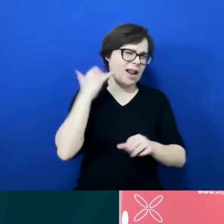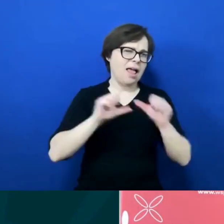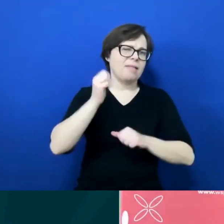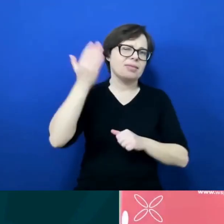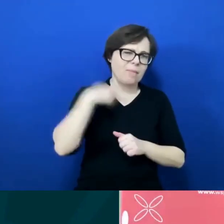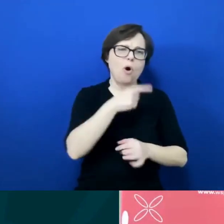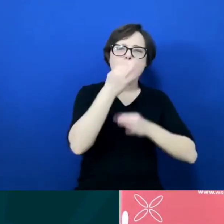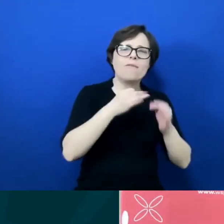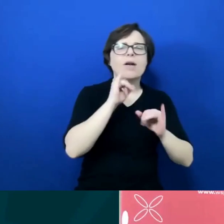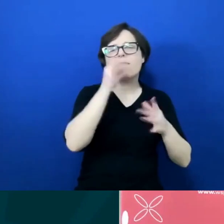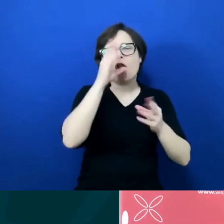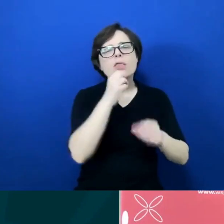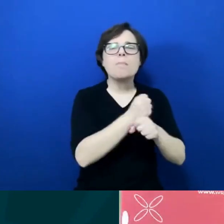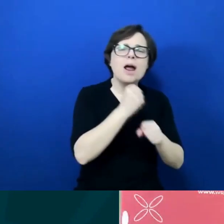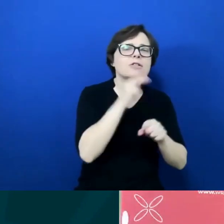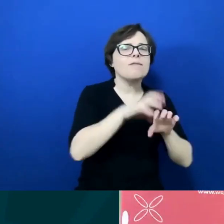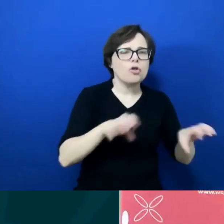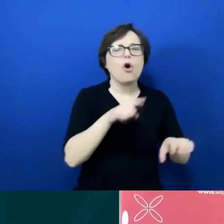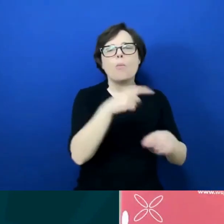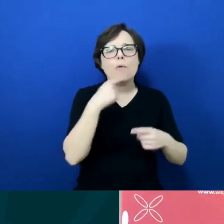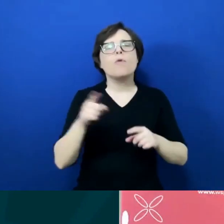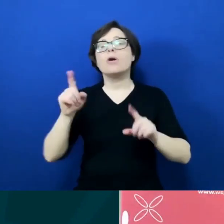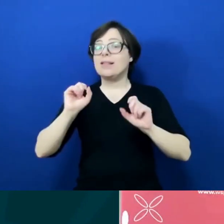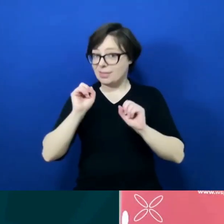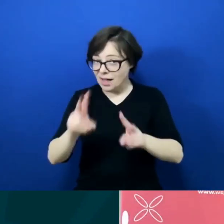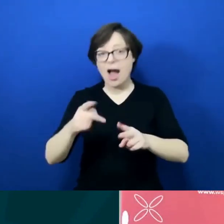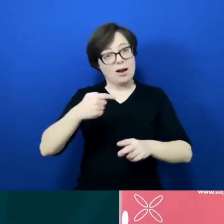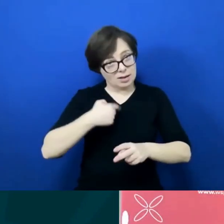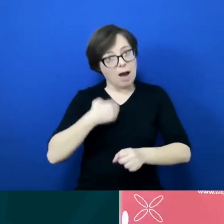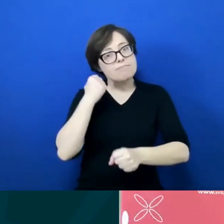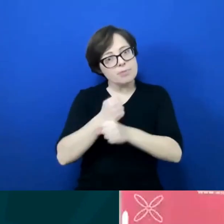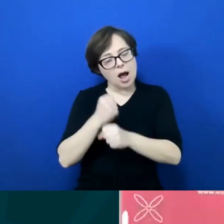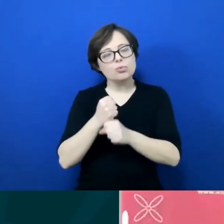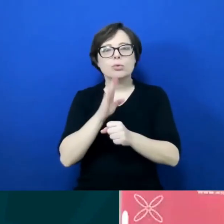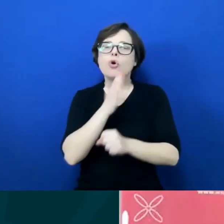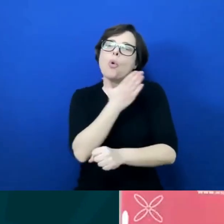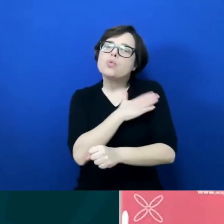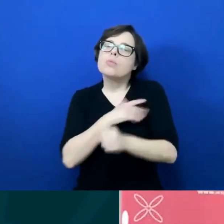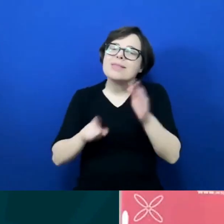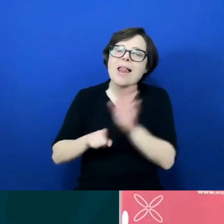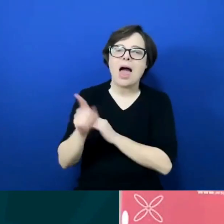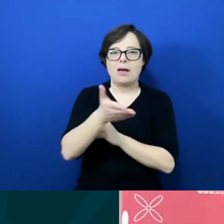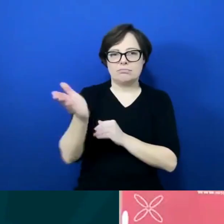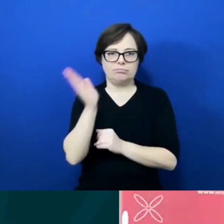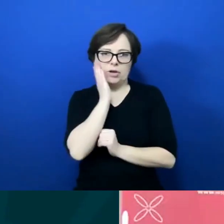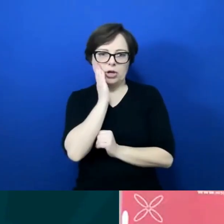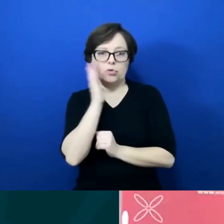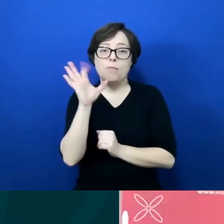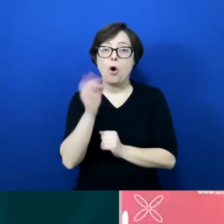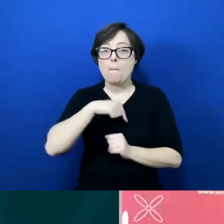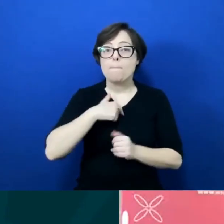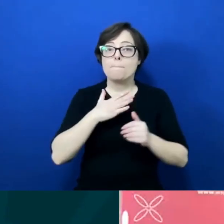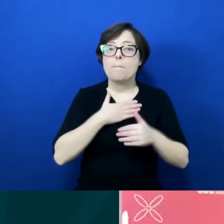from a few years ago when speaking about sewerage. He says, yes, this is a service for the residents, because we have an